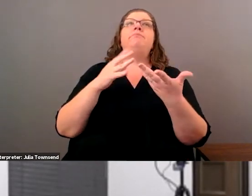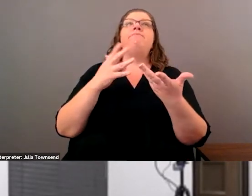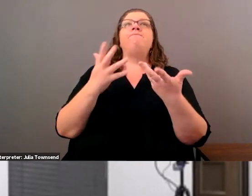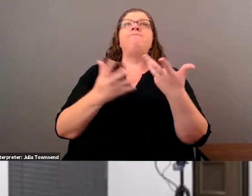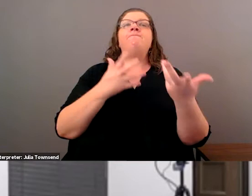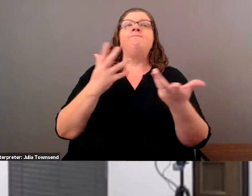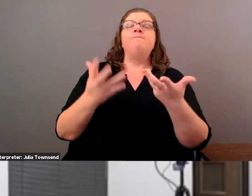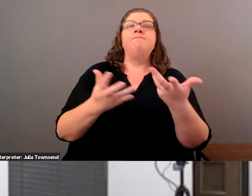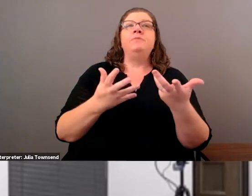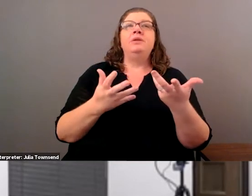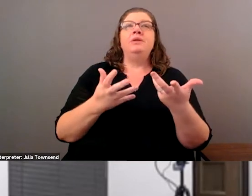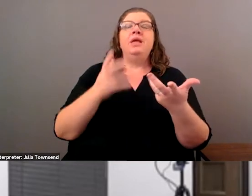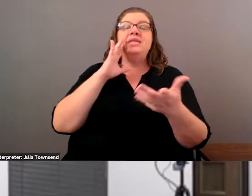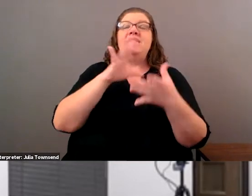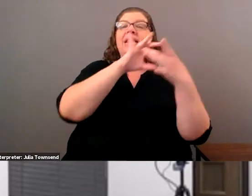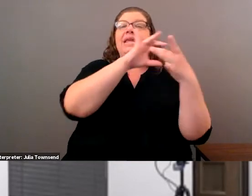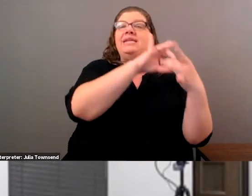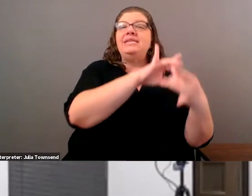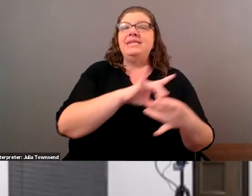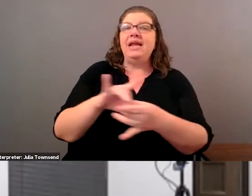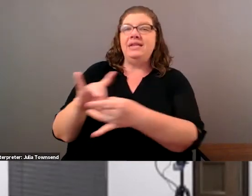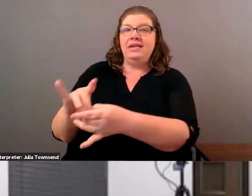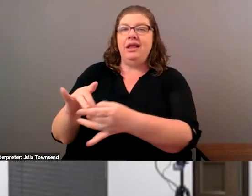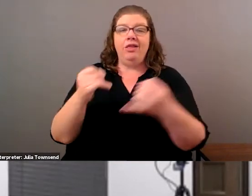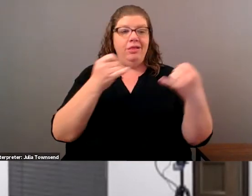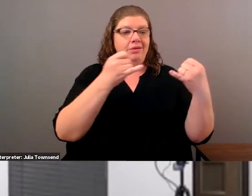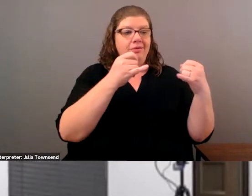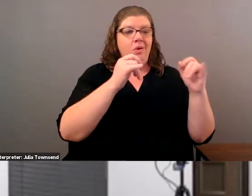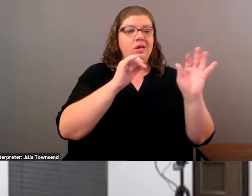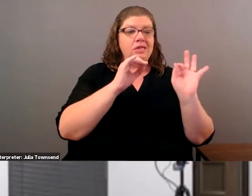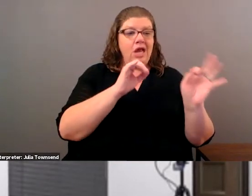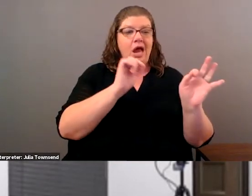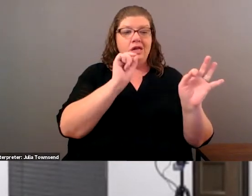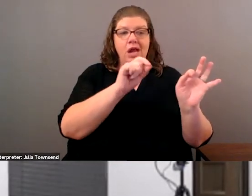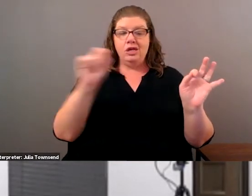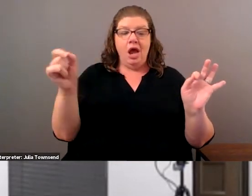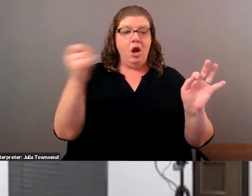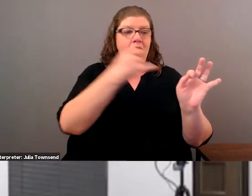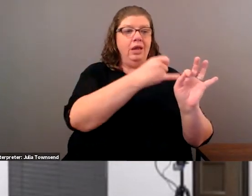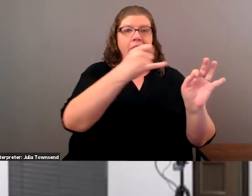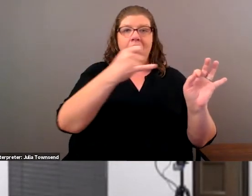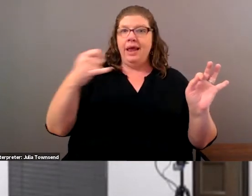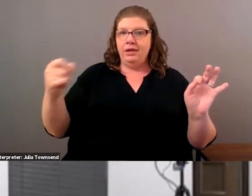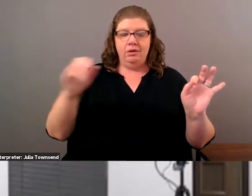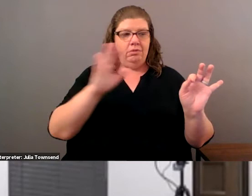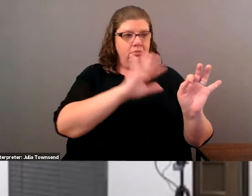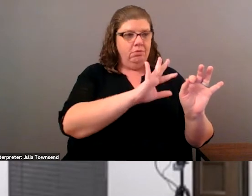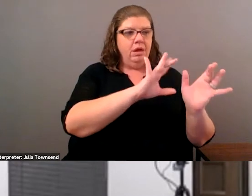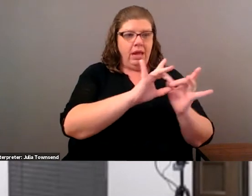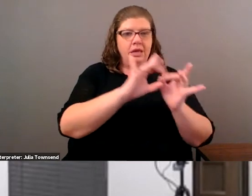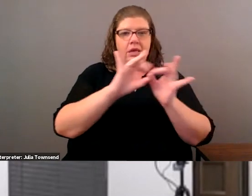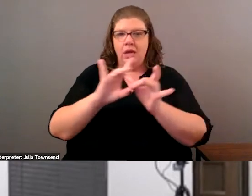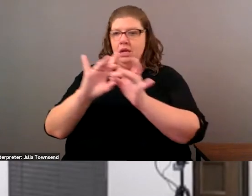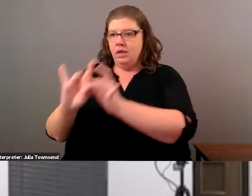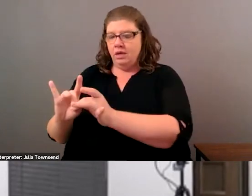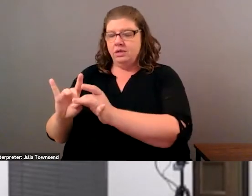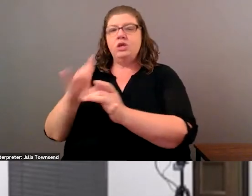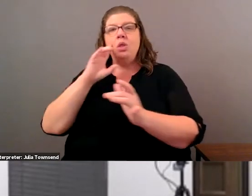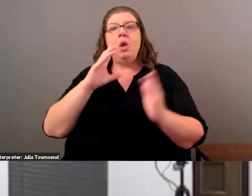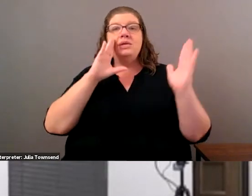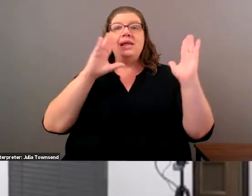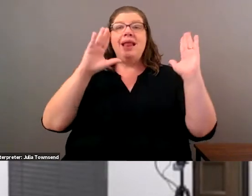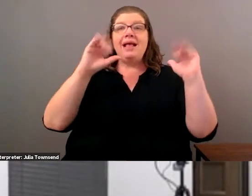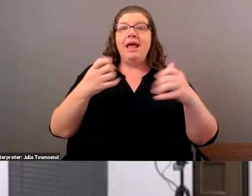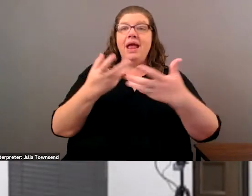it's getting all connected. All the dots are getting connected. So there is an expectation and a metric by which we